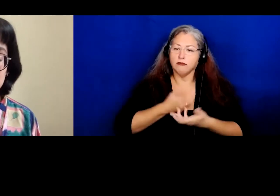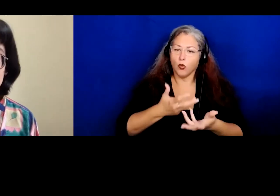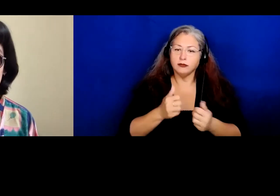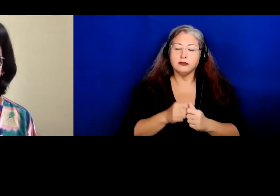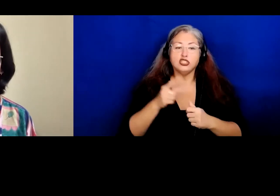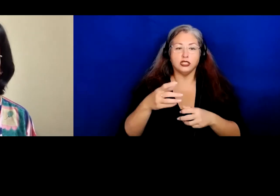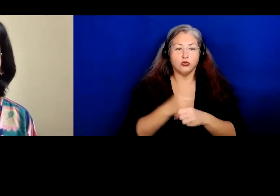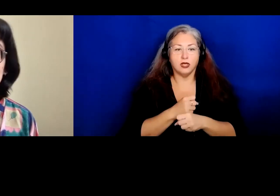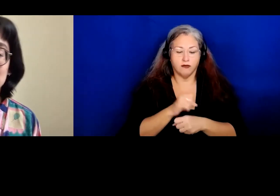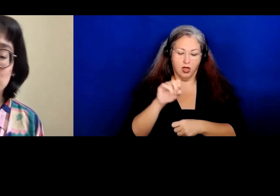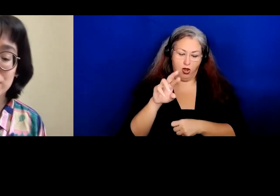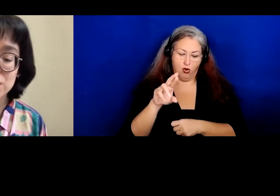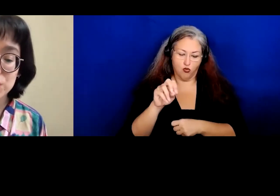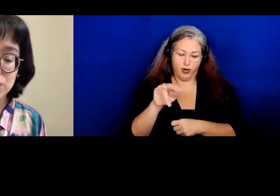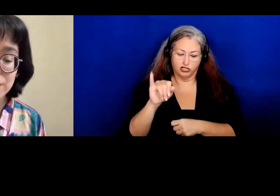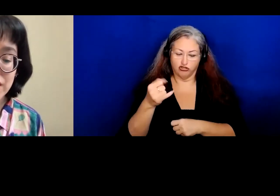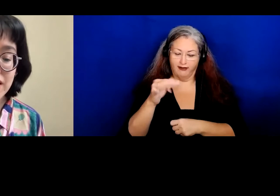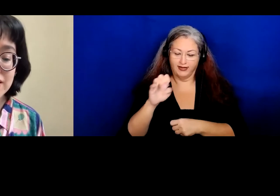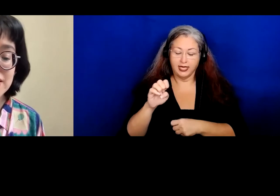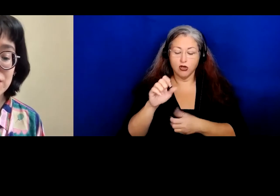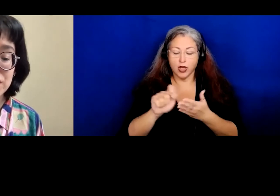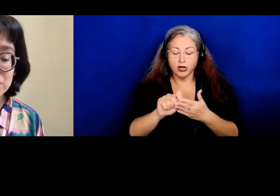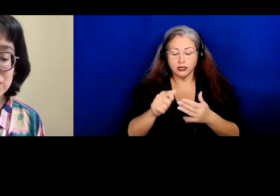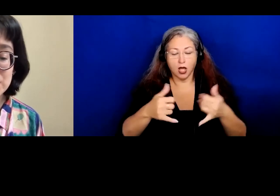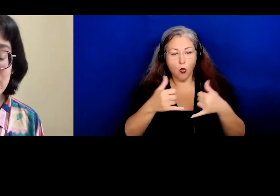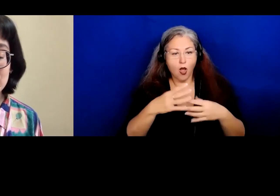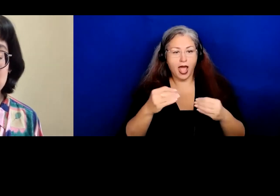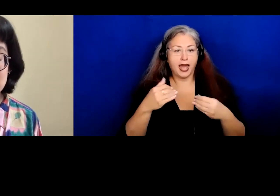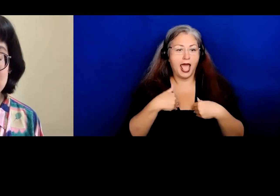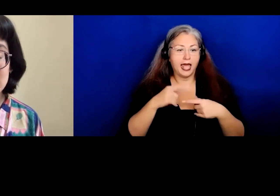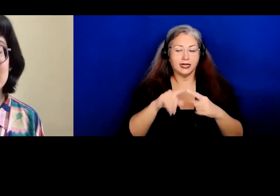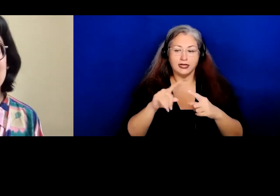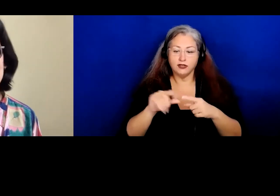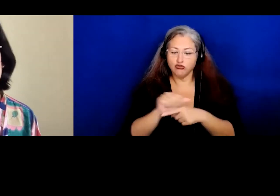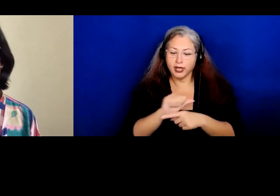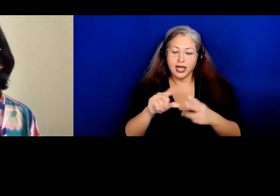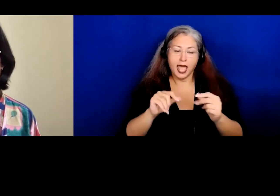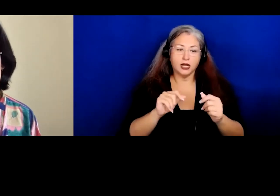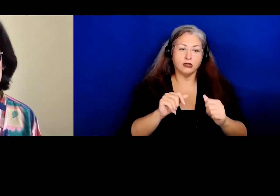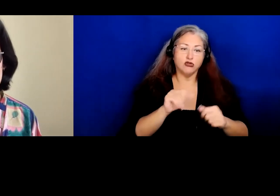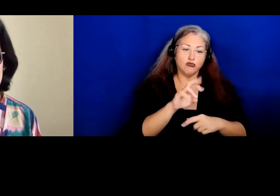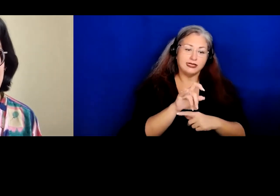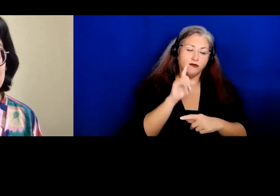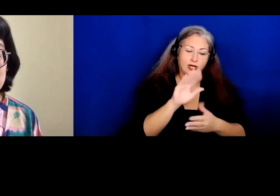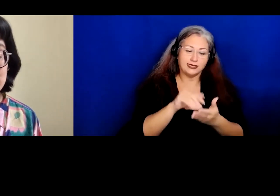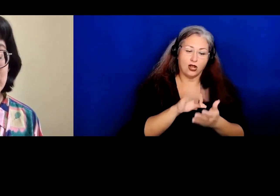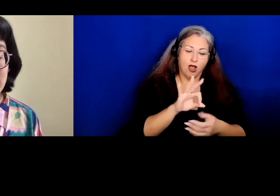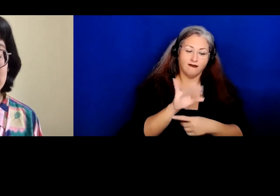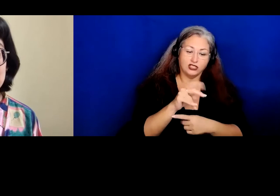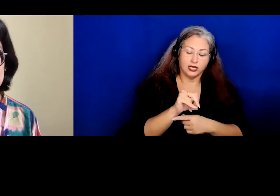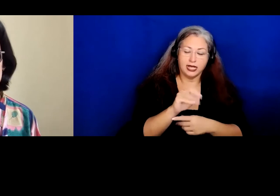a Rona Jaffe Foundation Writers Award and has held fellowships and residencies at the Center for Fiction and the